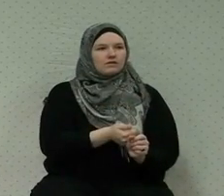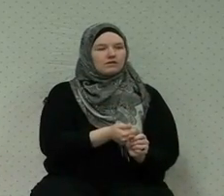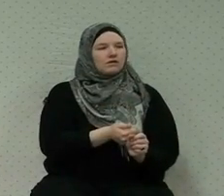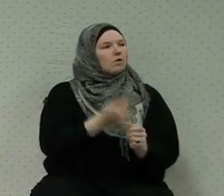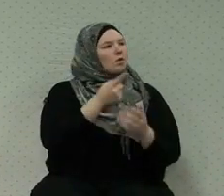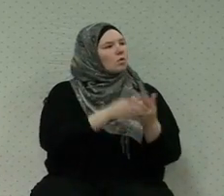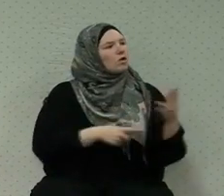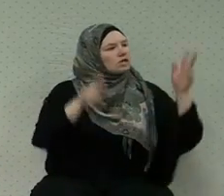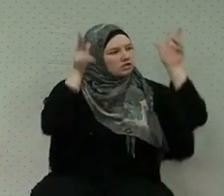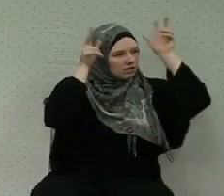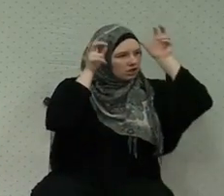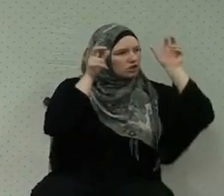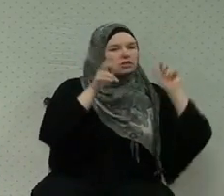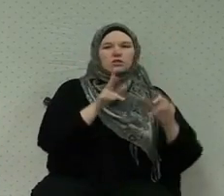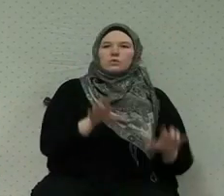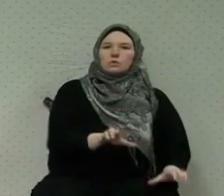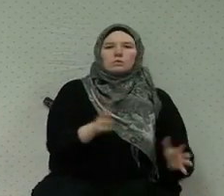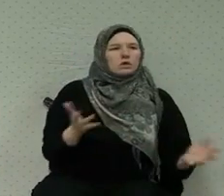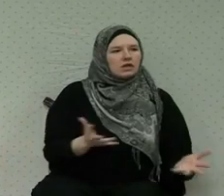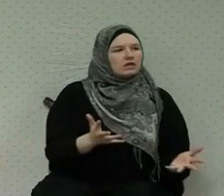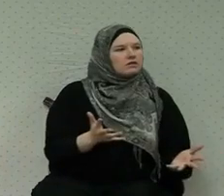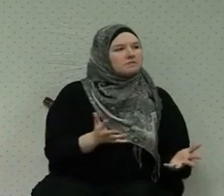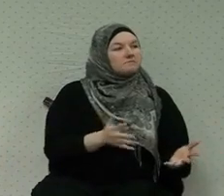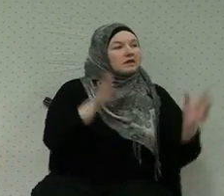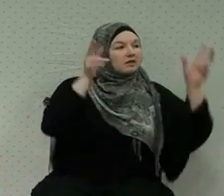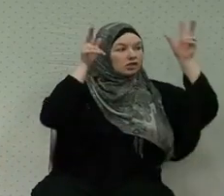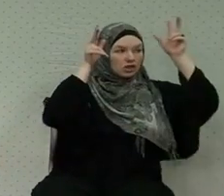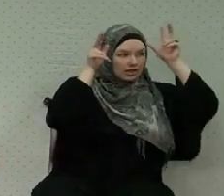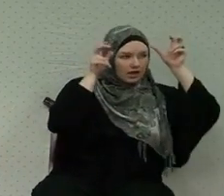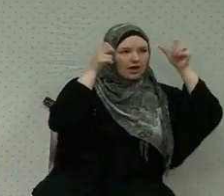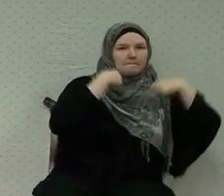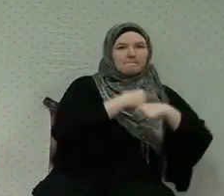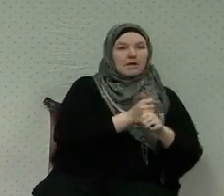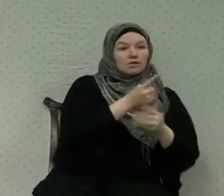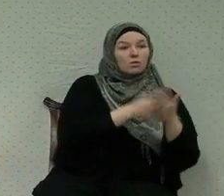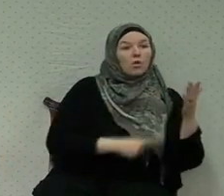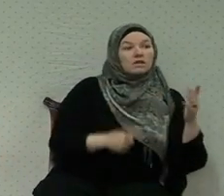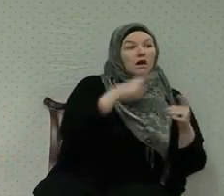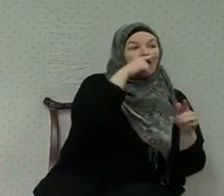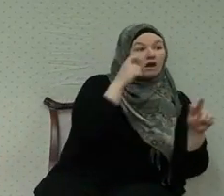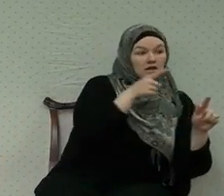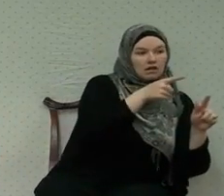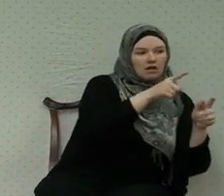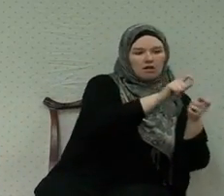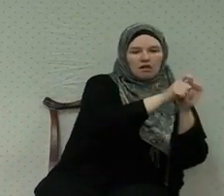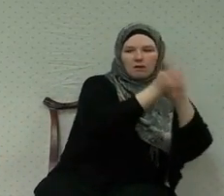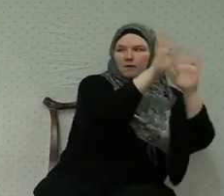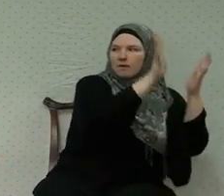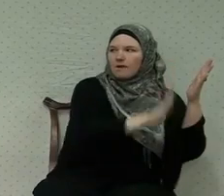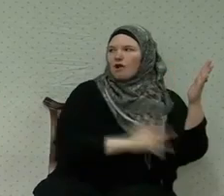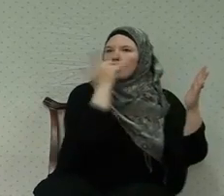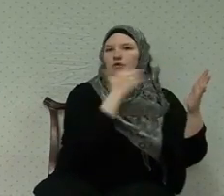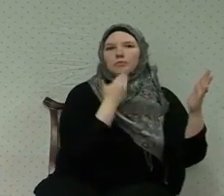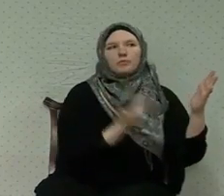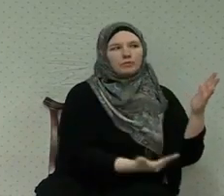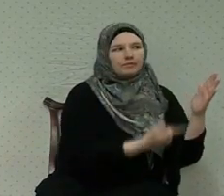What does the Shaitan do? The Shaitan makes what is ugly look beautiful in your eyes. And